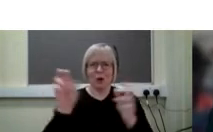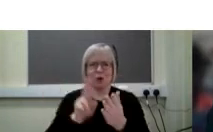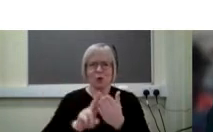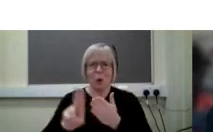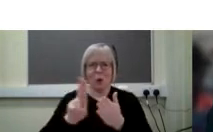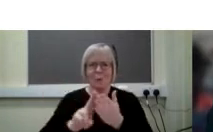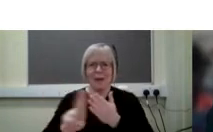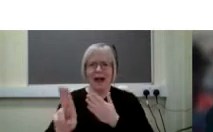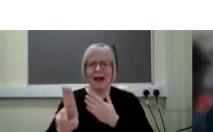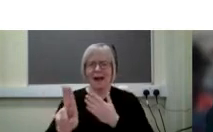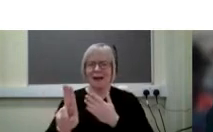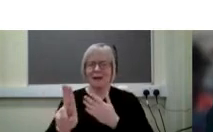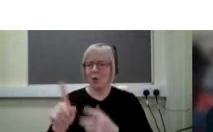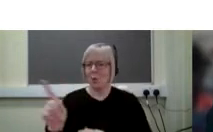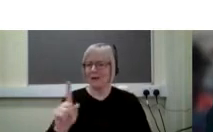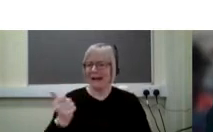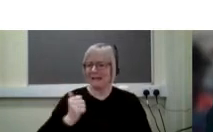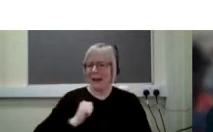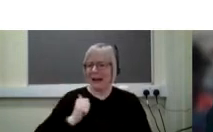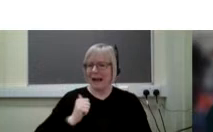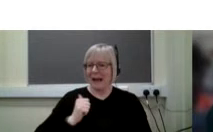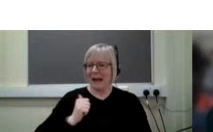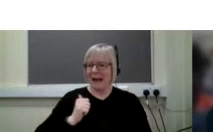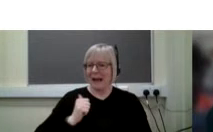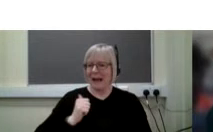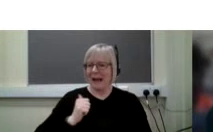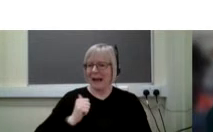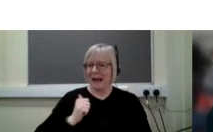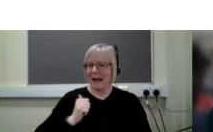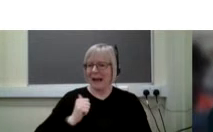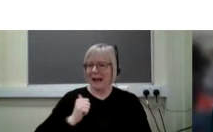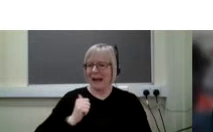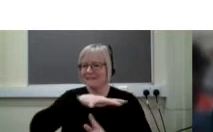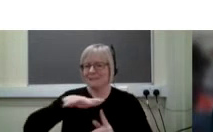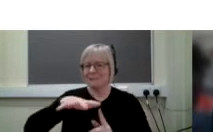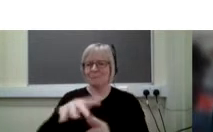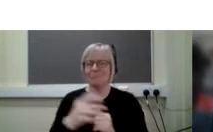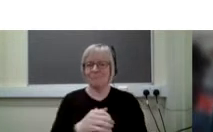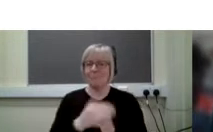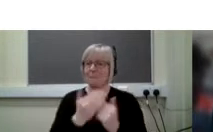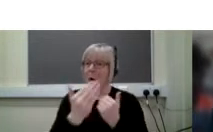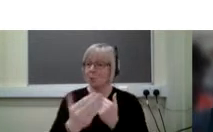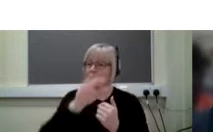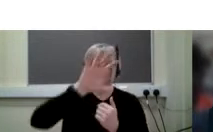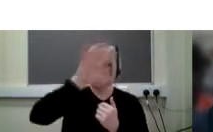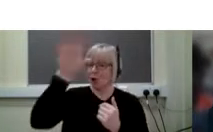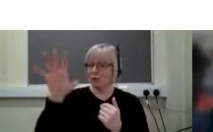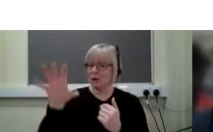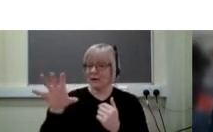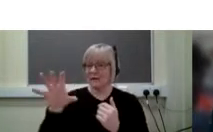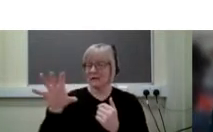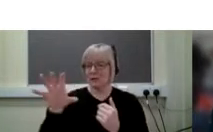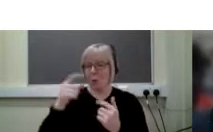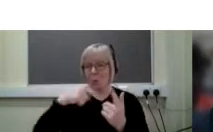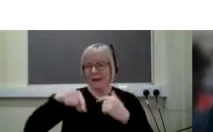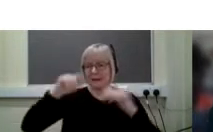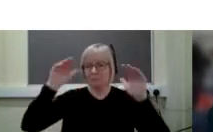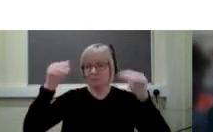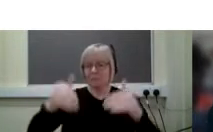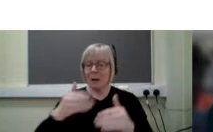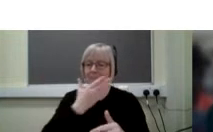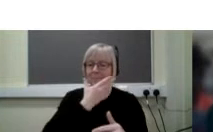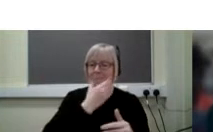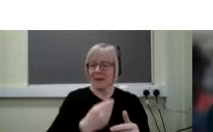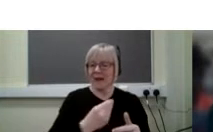people within society. So in most of the countries we focused on, males were seen